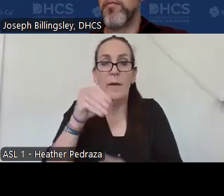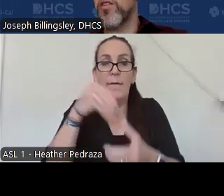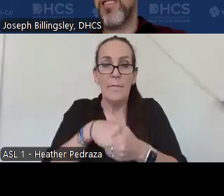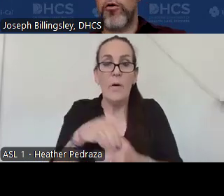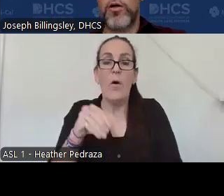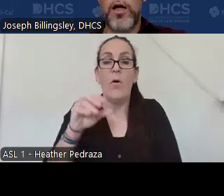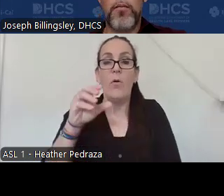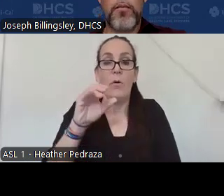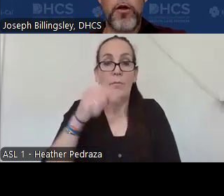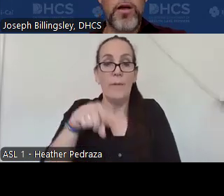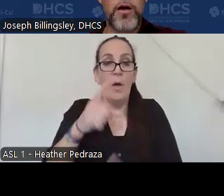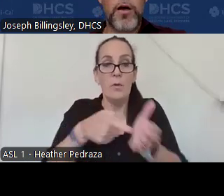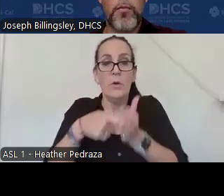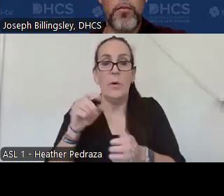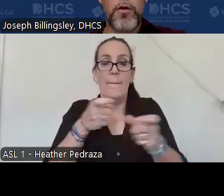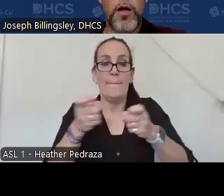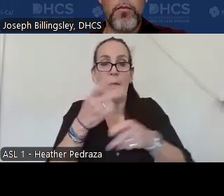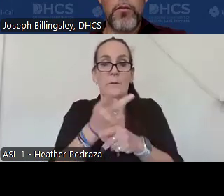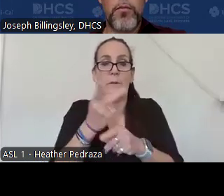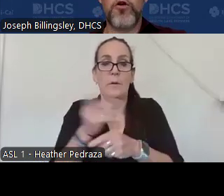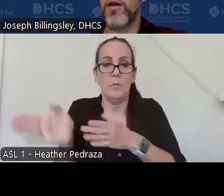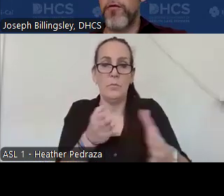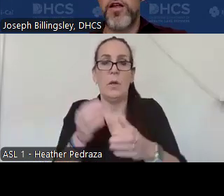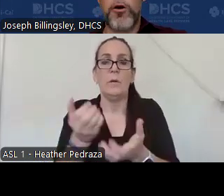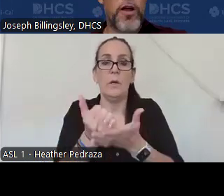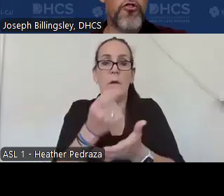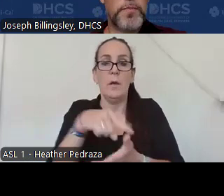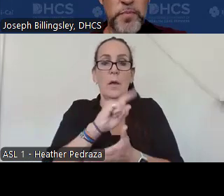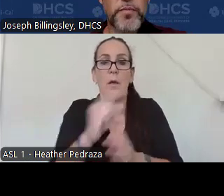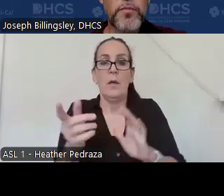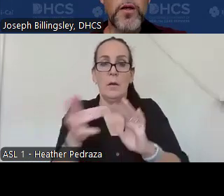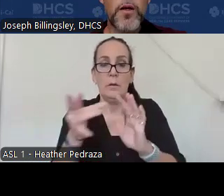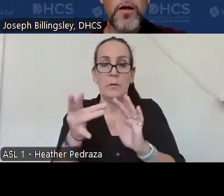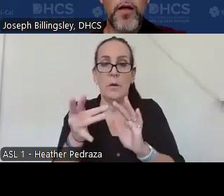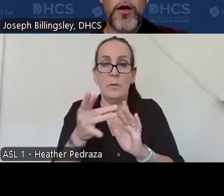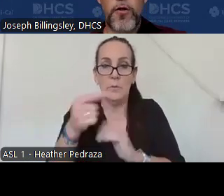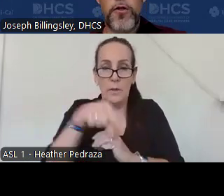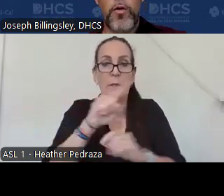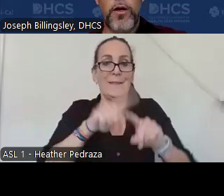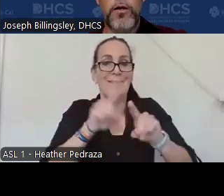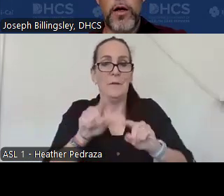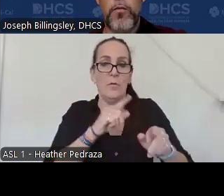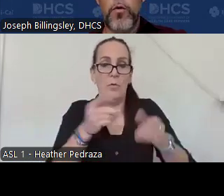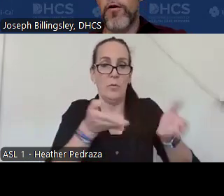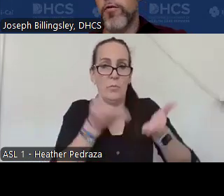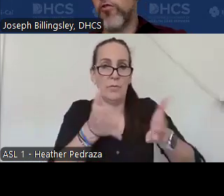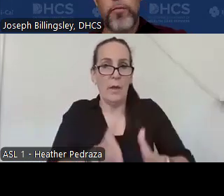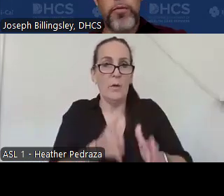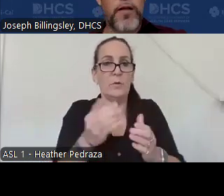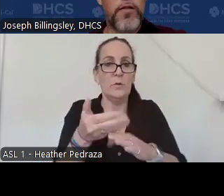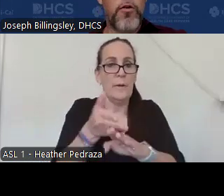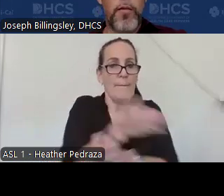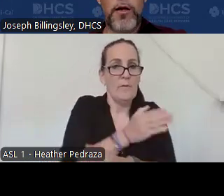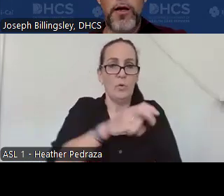the members that they'll be serving through this integration. And then it also requires managed